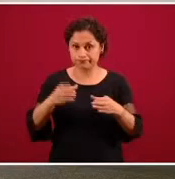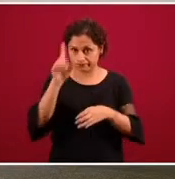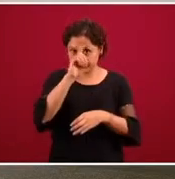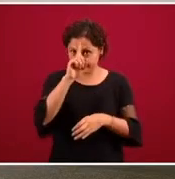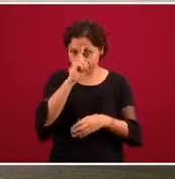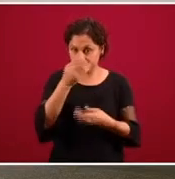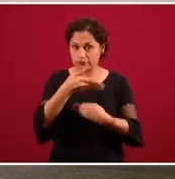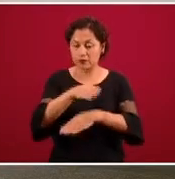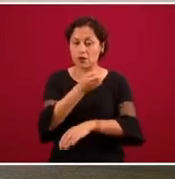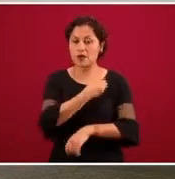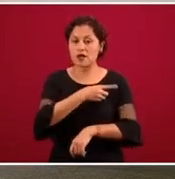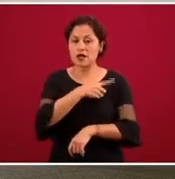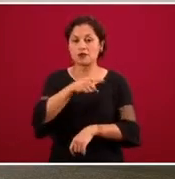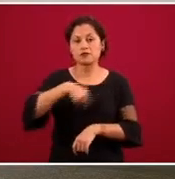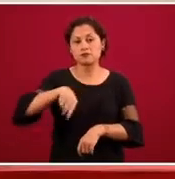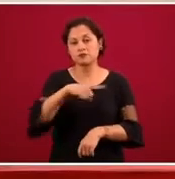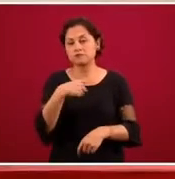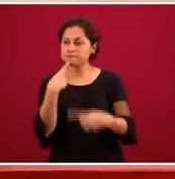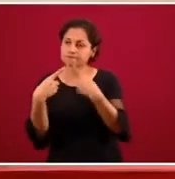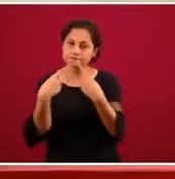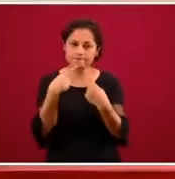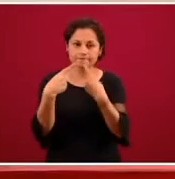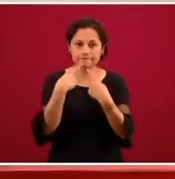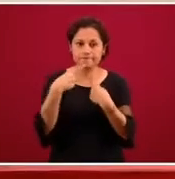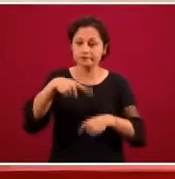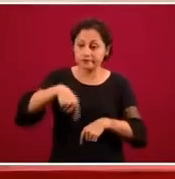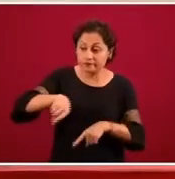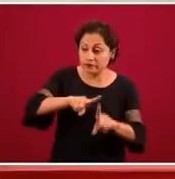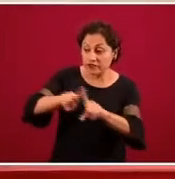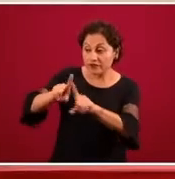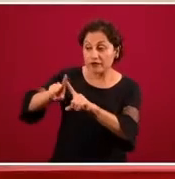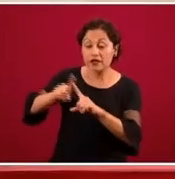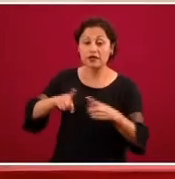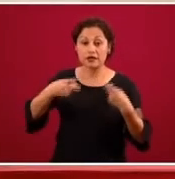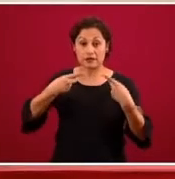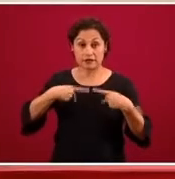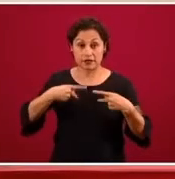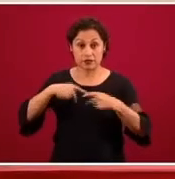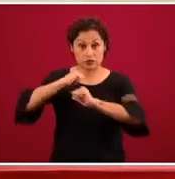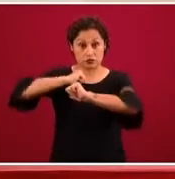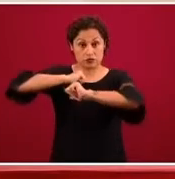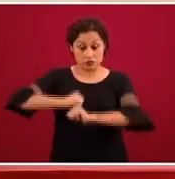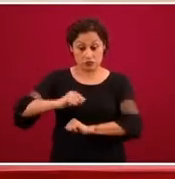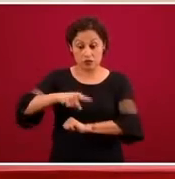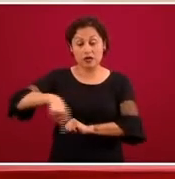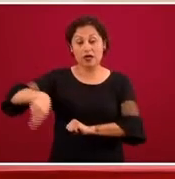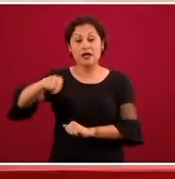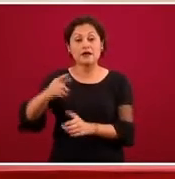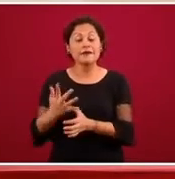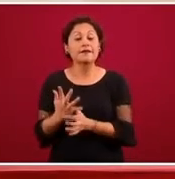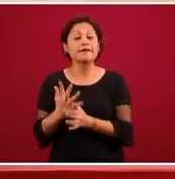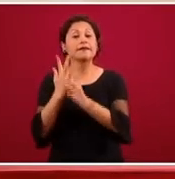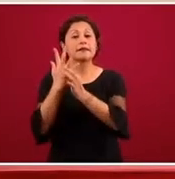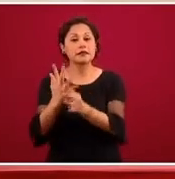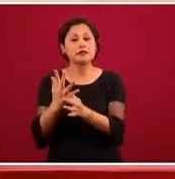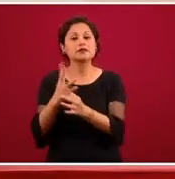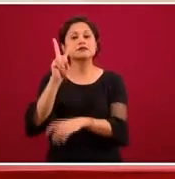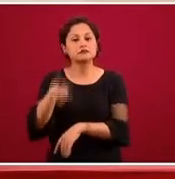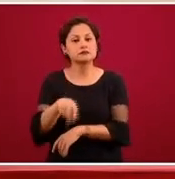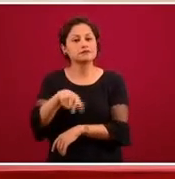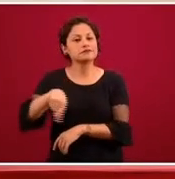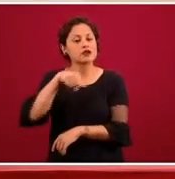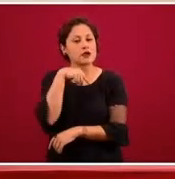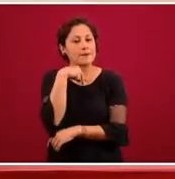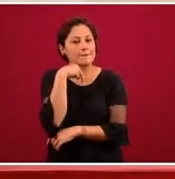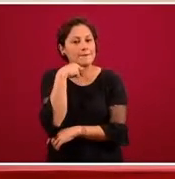the council so the council can consider them. And one of the concerns